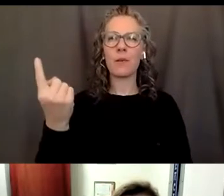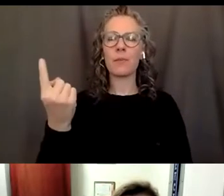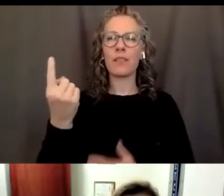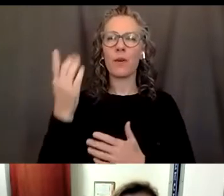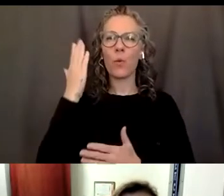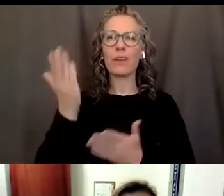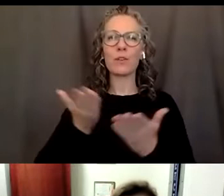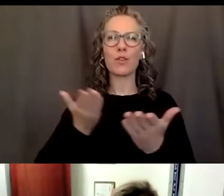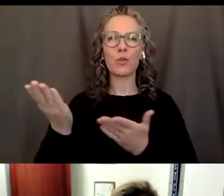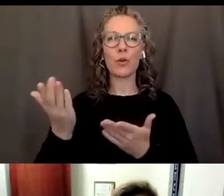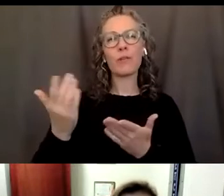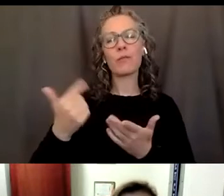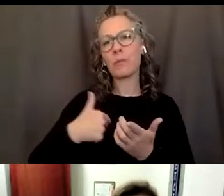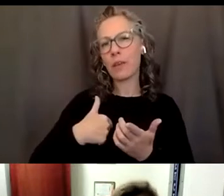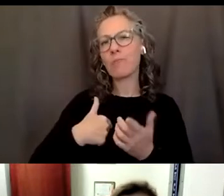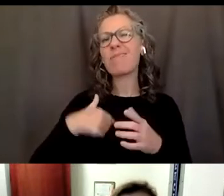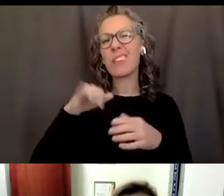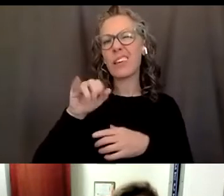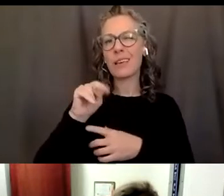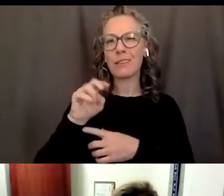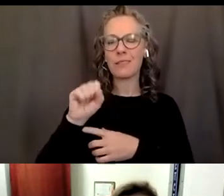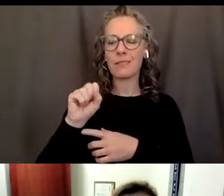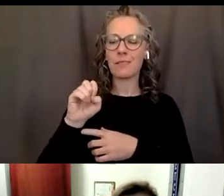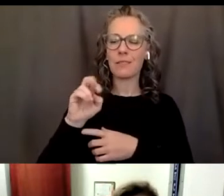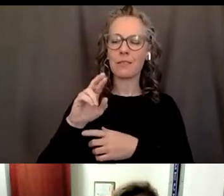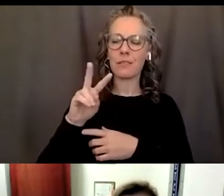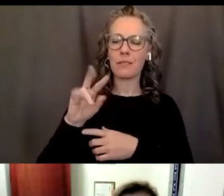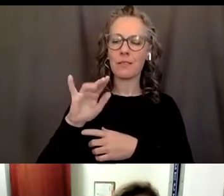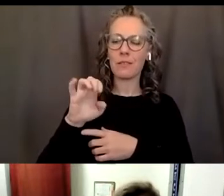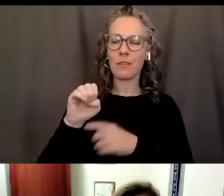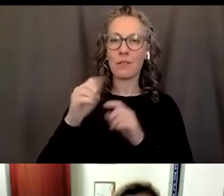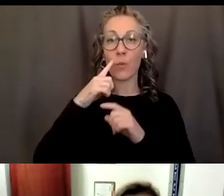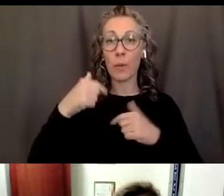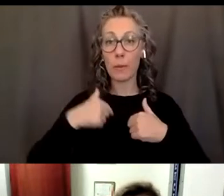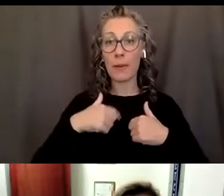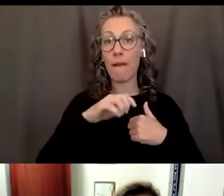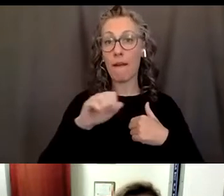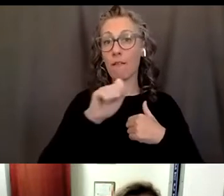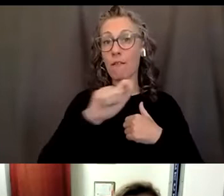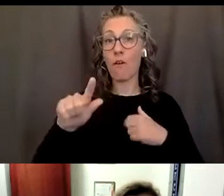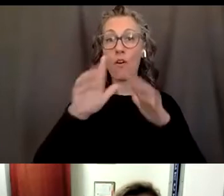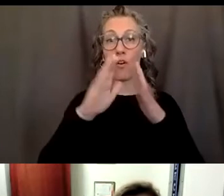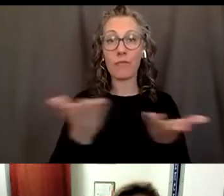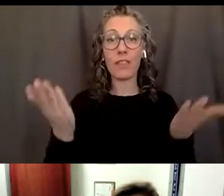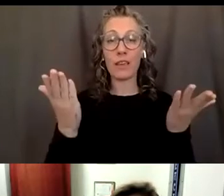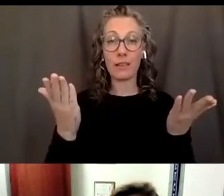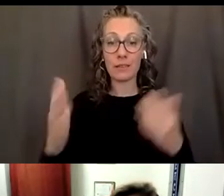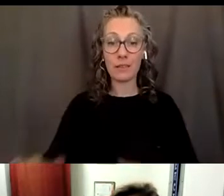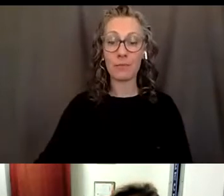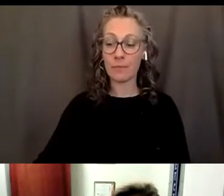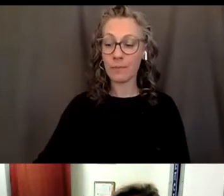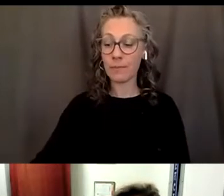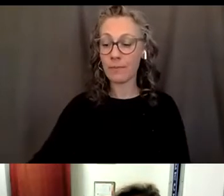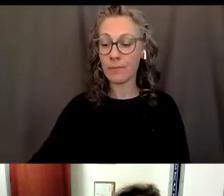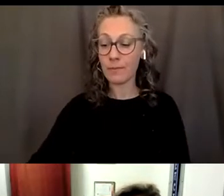beings. So aiming for something that's good for all. Yeah. Oh, so if you're here